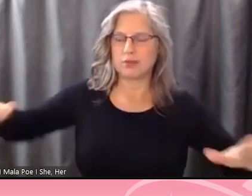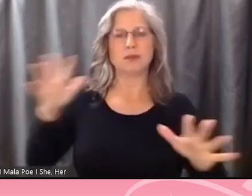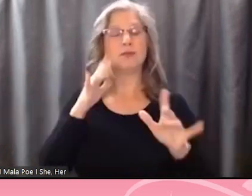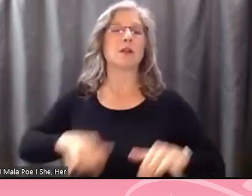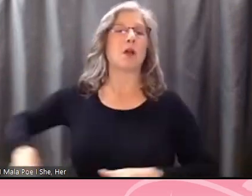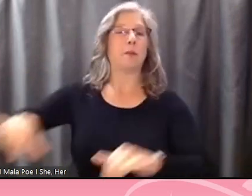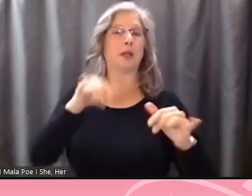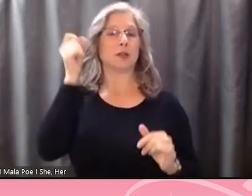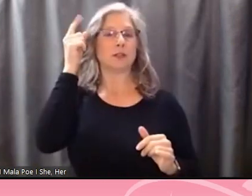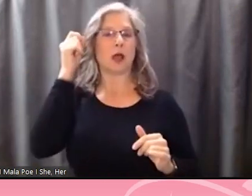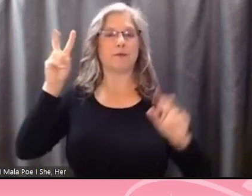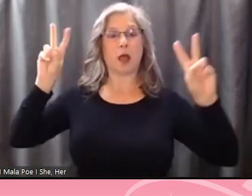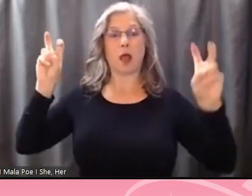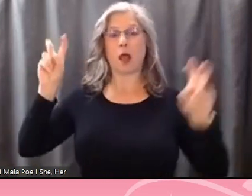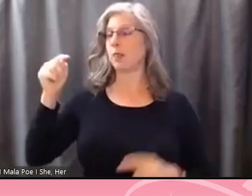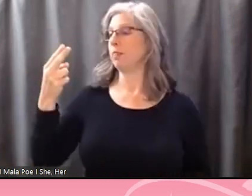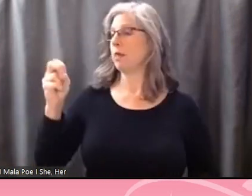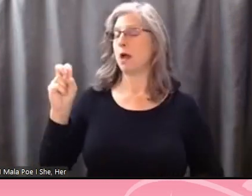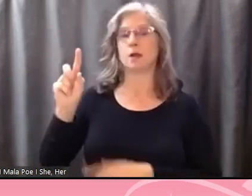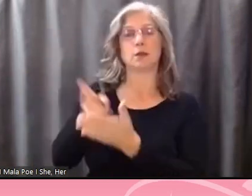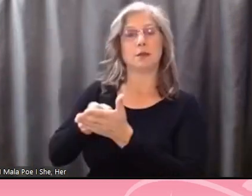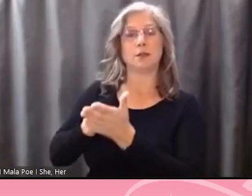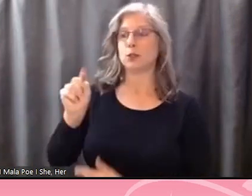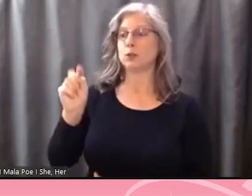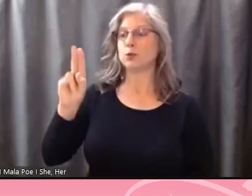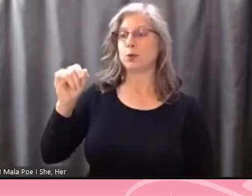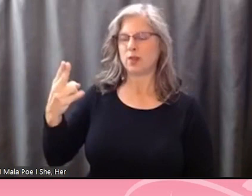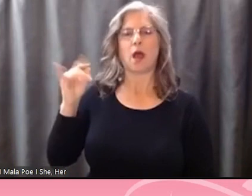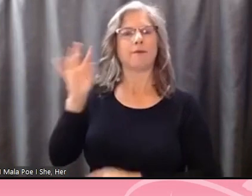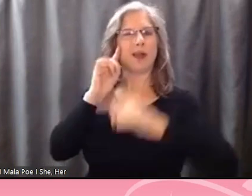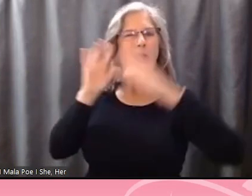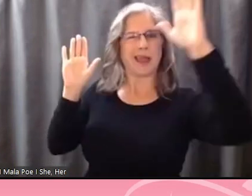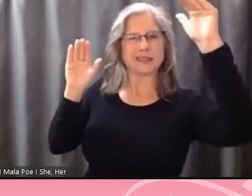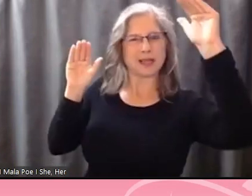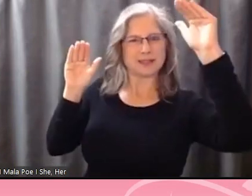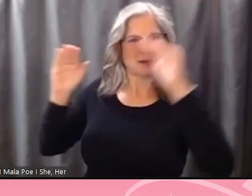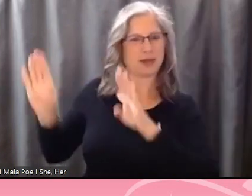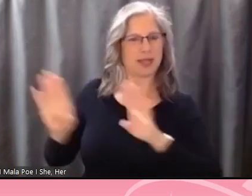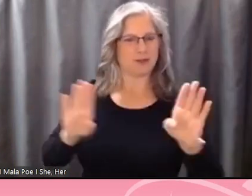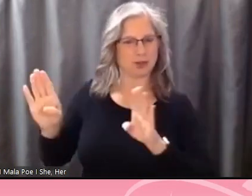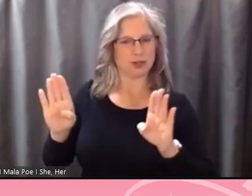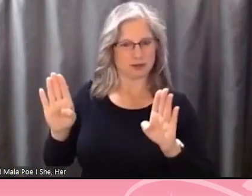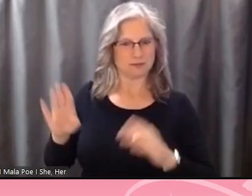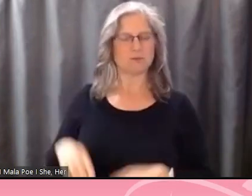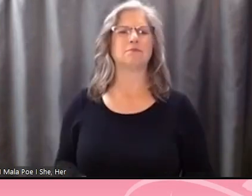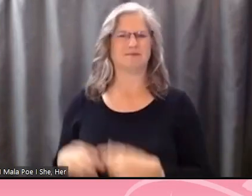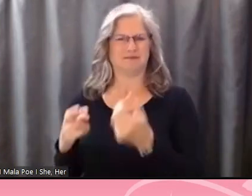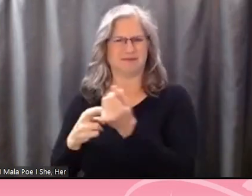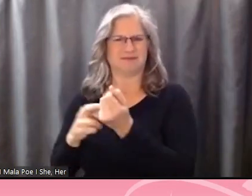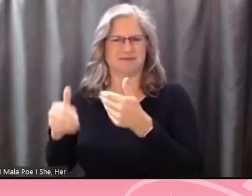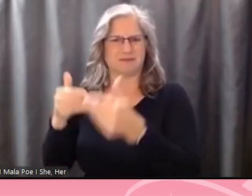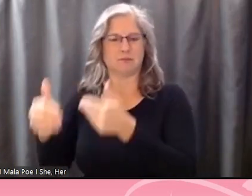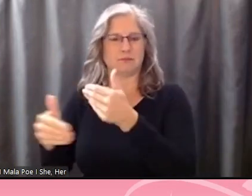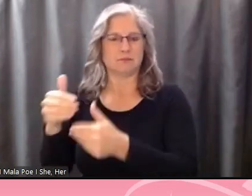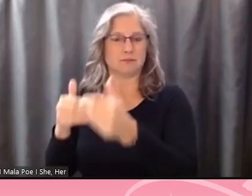sometimes known as the truth, of expected linguistic behavior. Henry, 1943, advised that the early